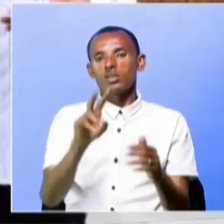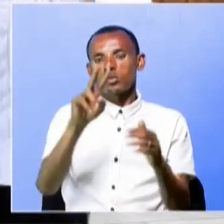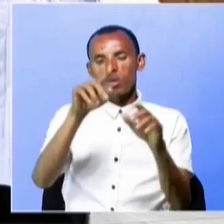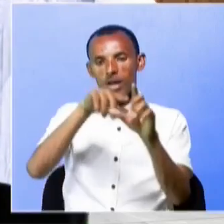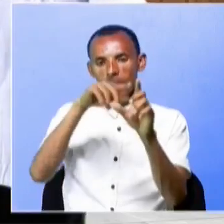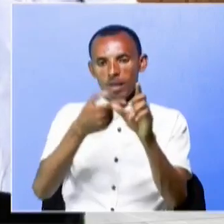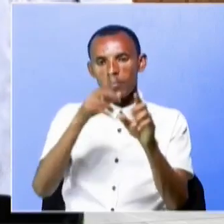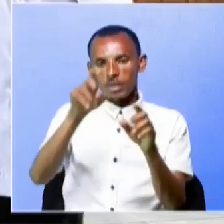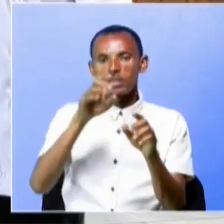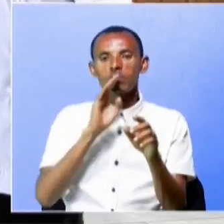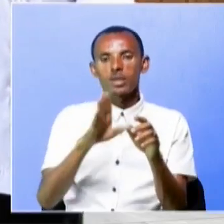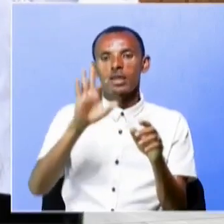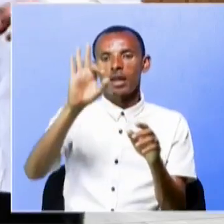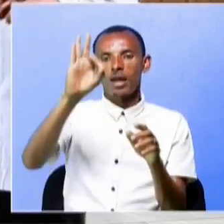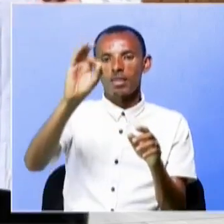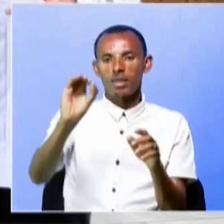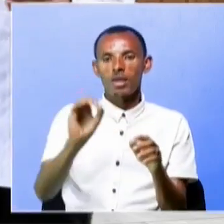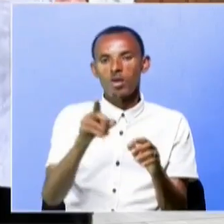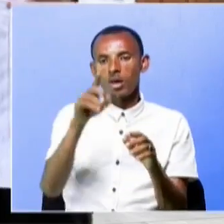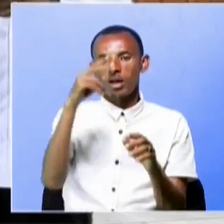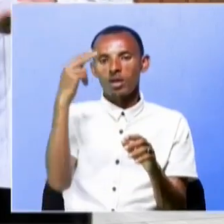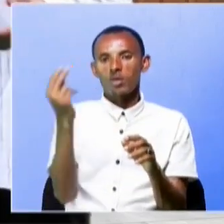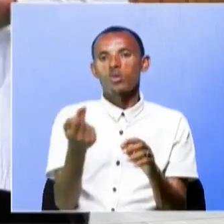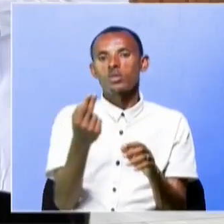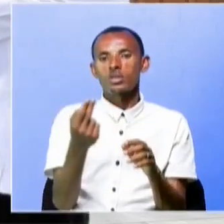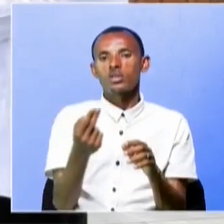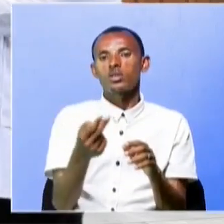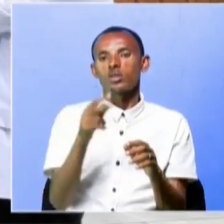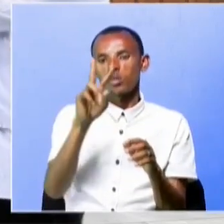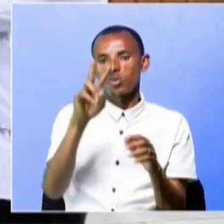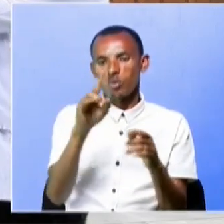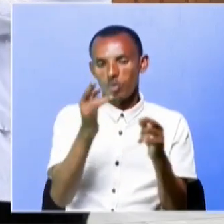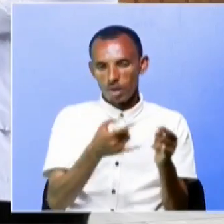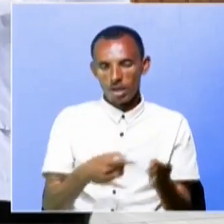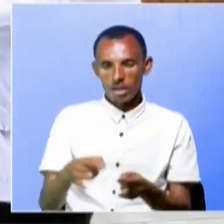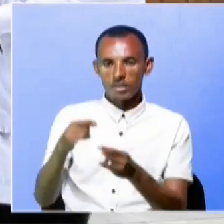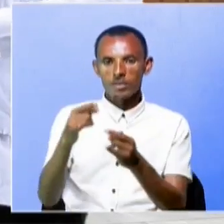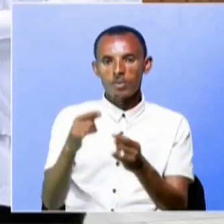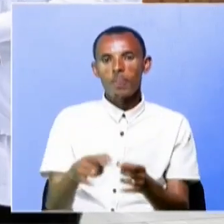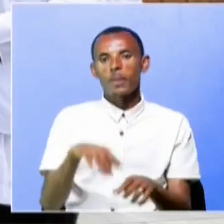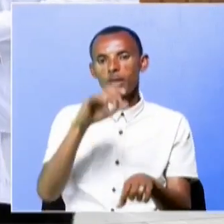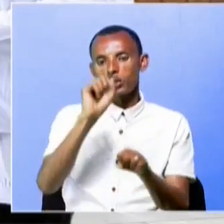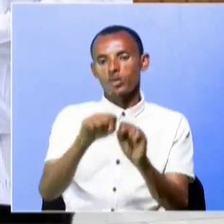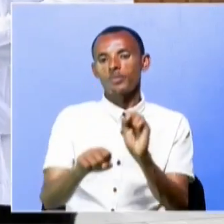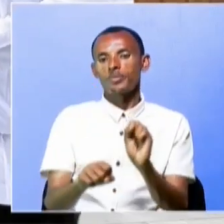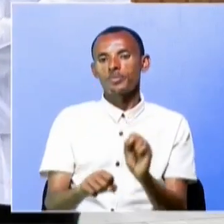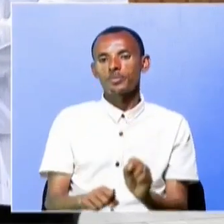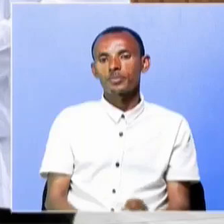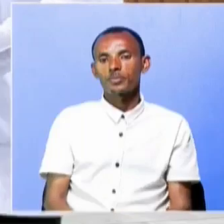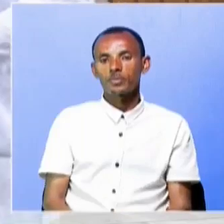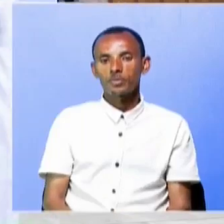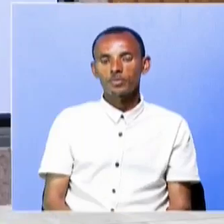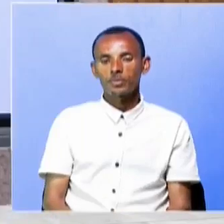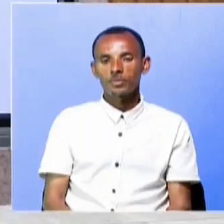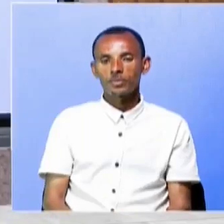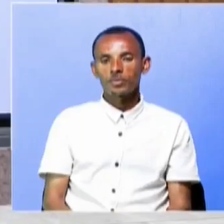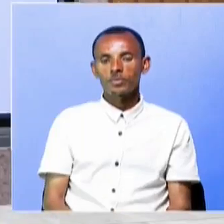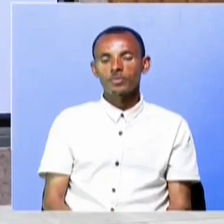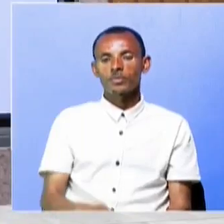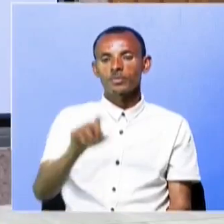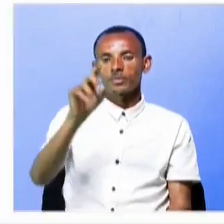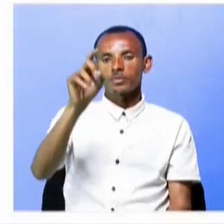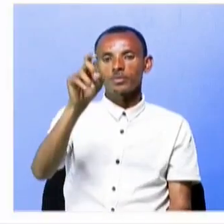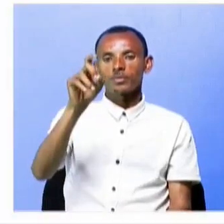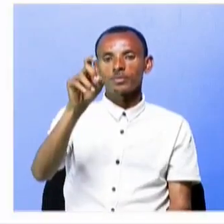angles must be 90 degree. You can use either of the two ways, right? So x